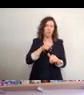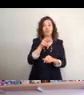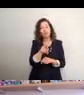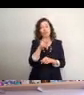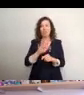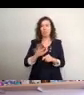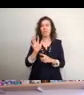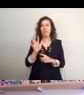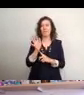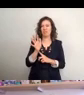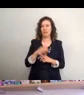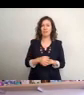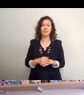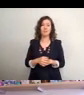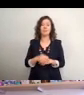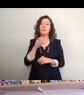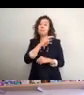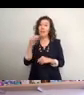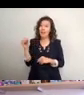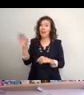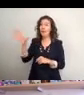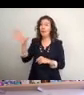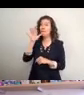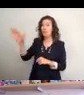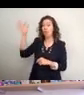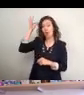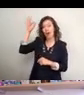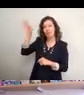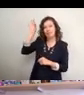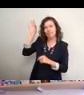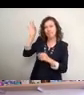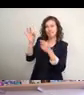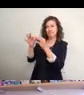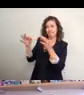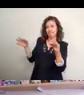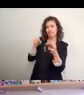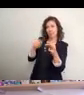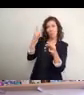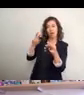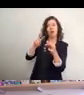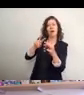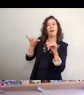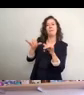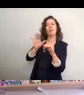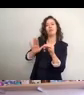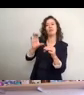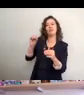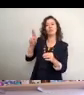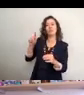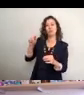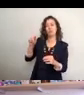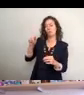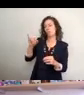minutes. And in this study, we took hair samples from the mother to get a measure of cortisol. So we know